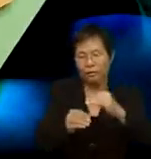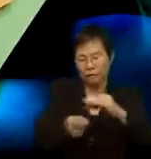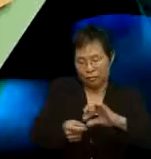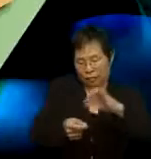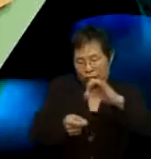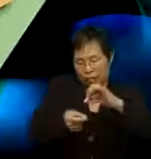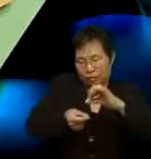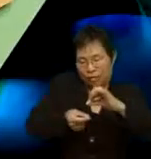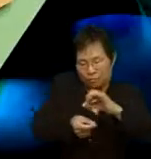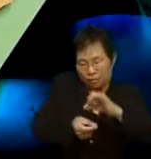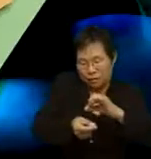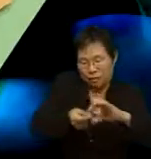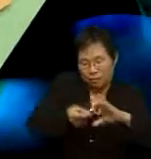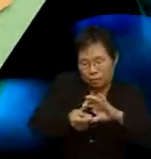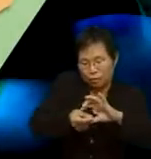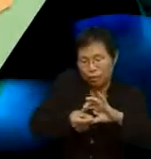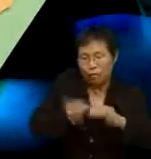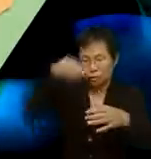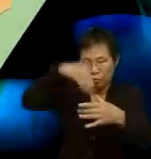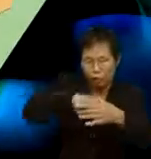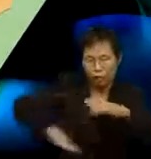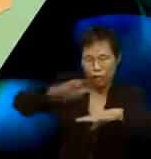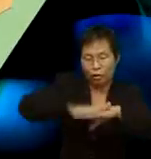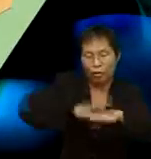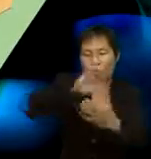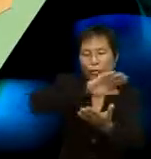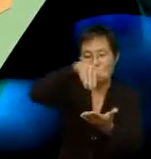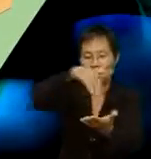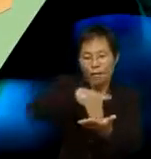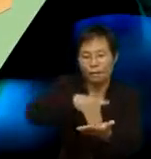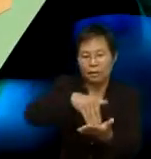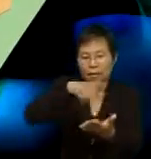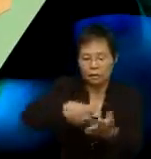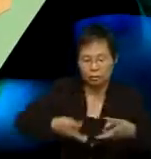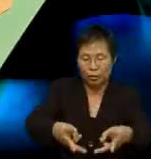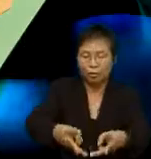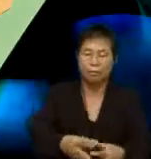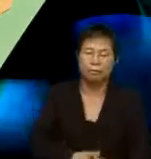and insert it right to the top end of the middle part this way.